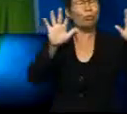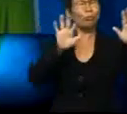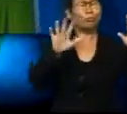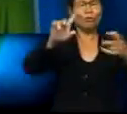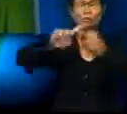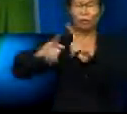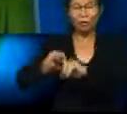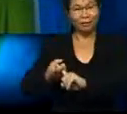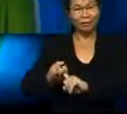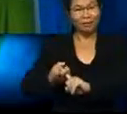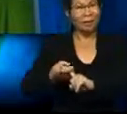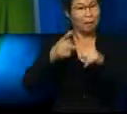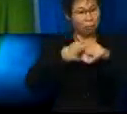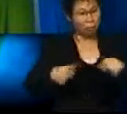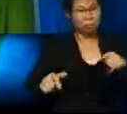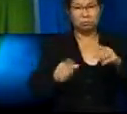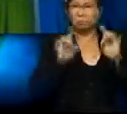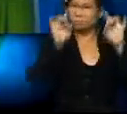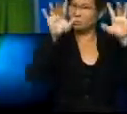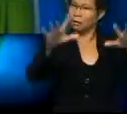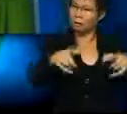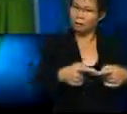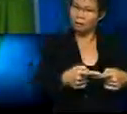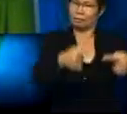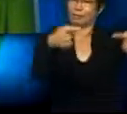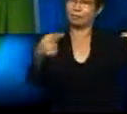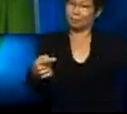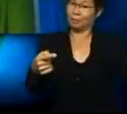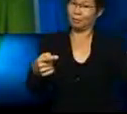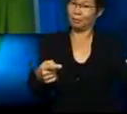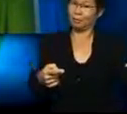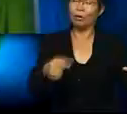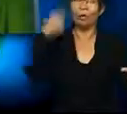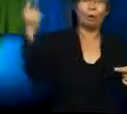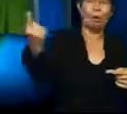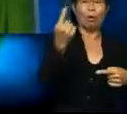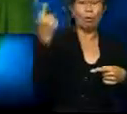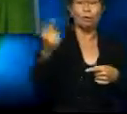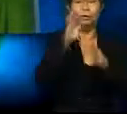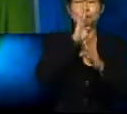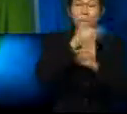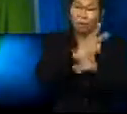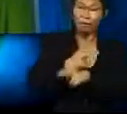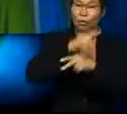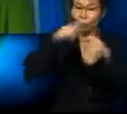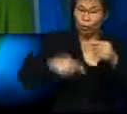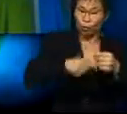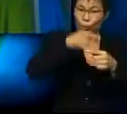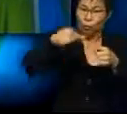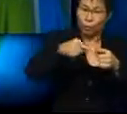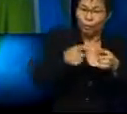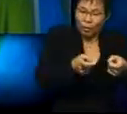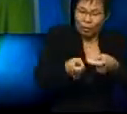friend, but a terrible enemy. Always be careful when you handle